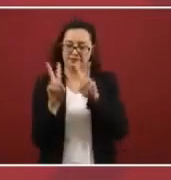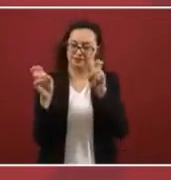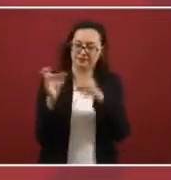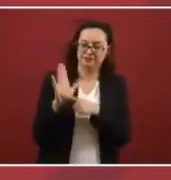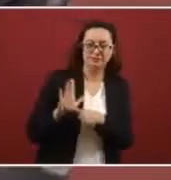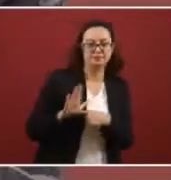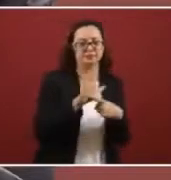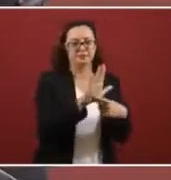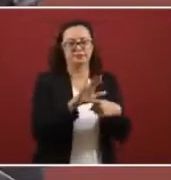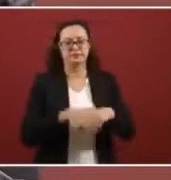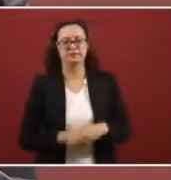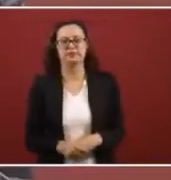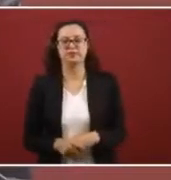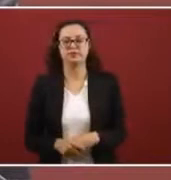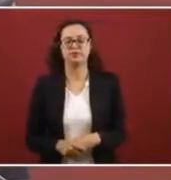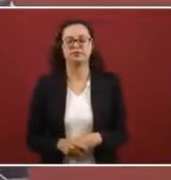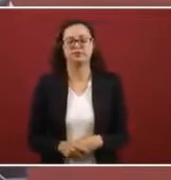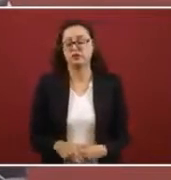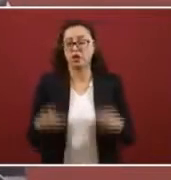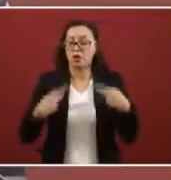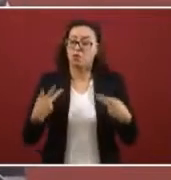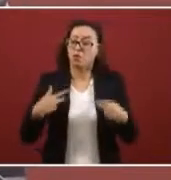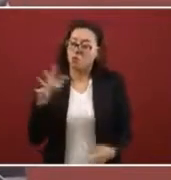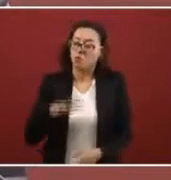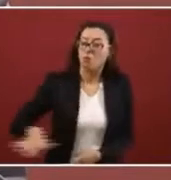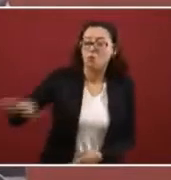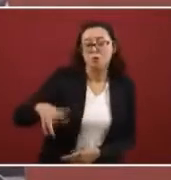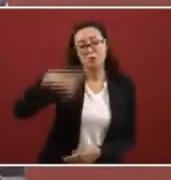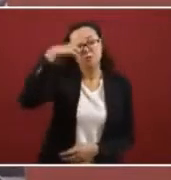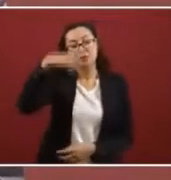that said, the people of Mexico has